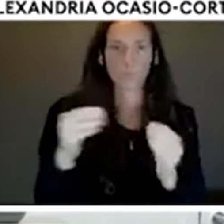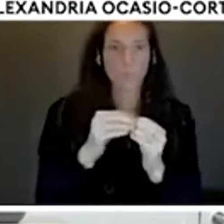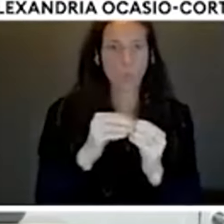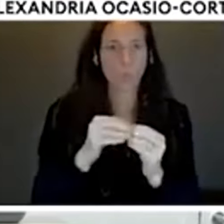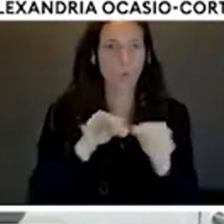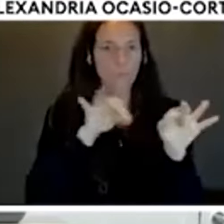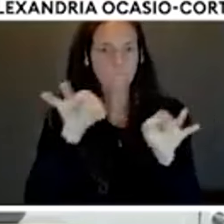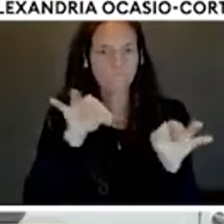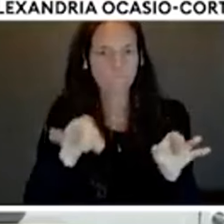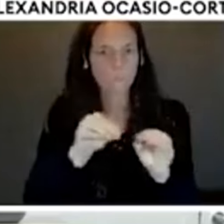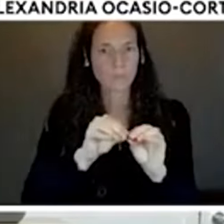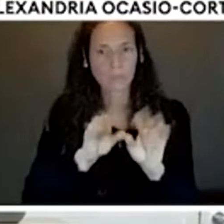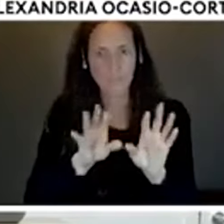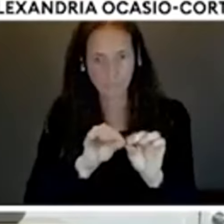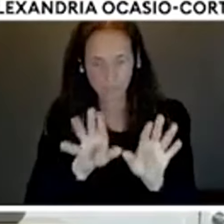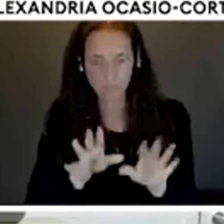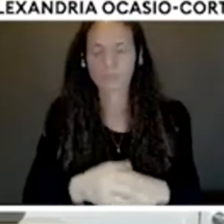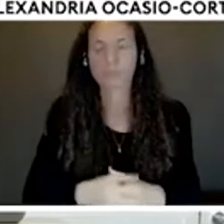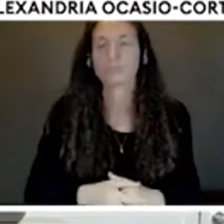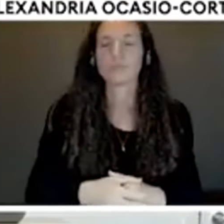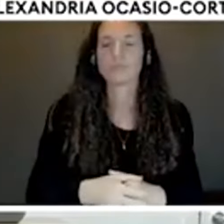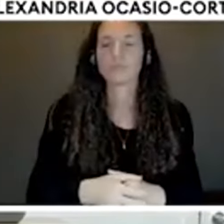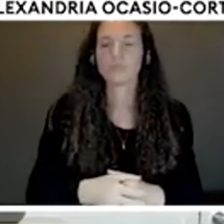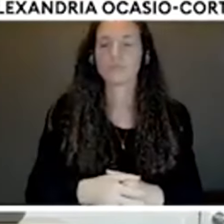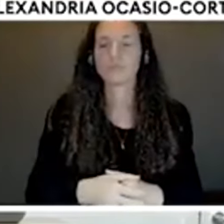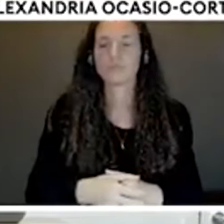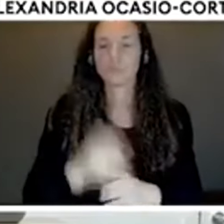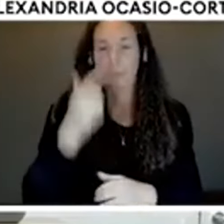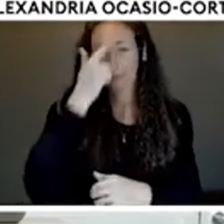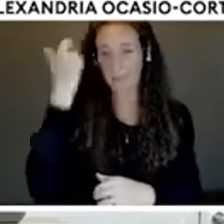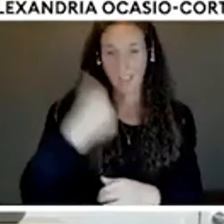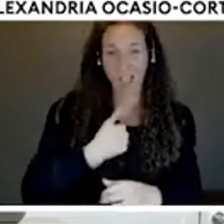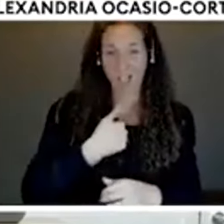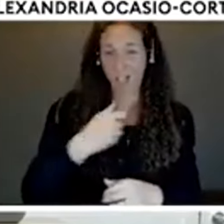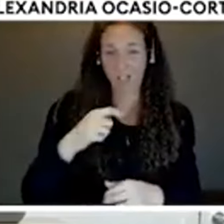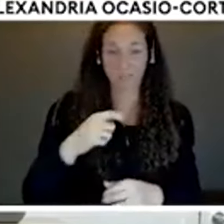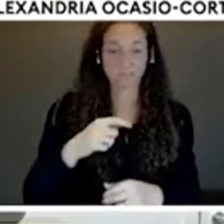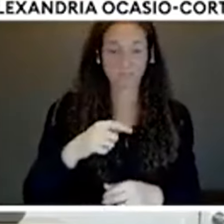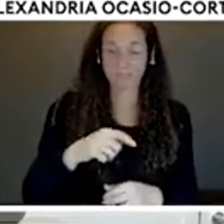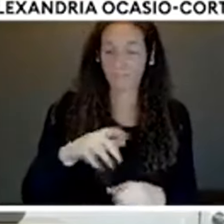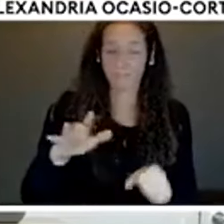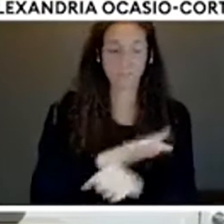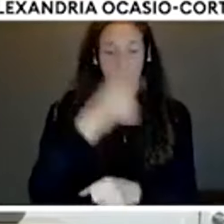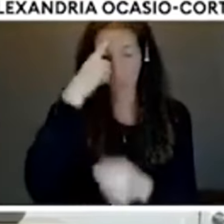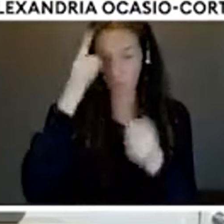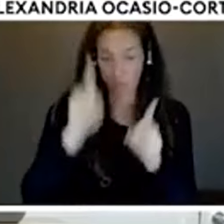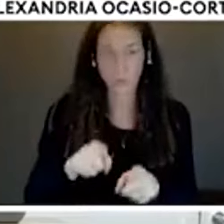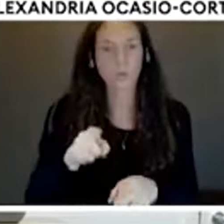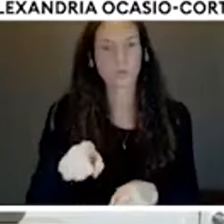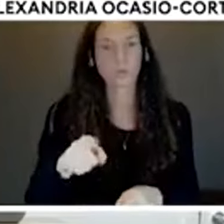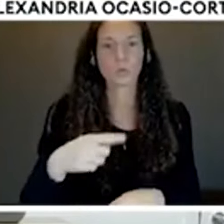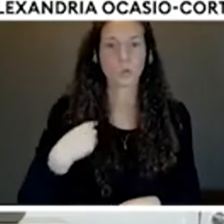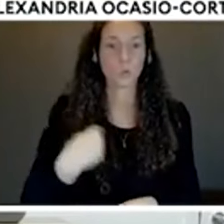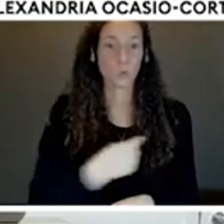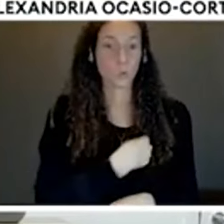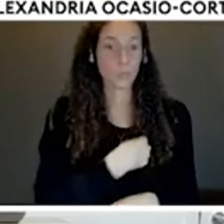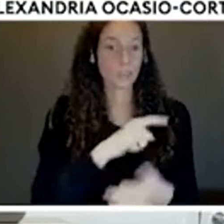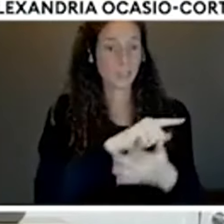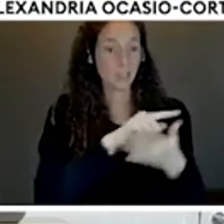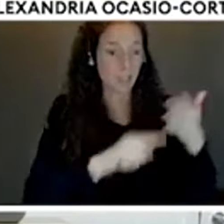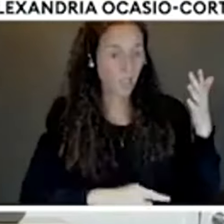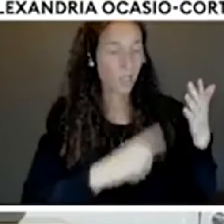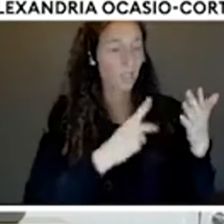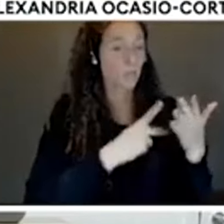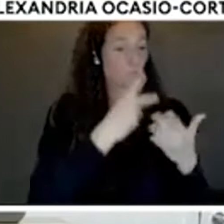agreement. There is no way, shape, or form in which our cuts to our public services, essential public services, like